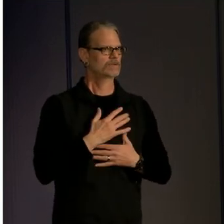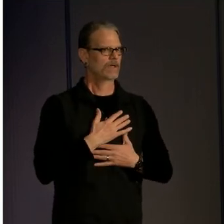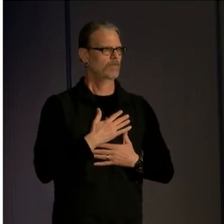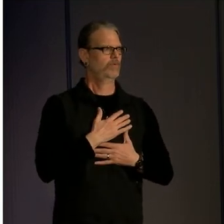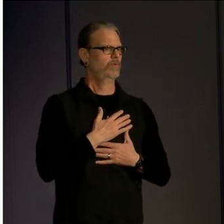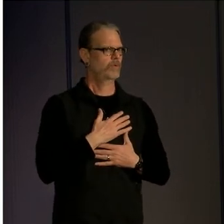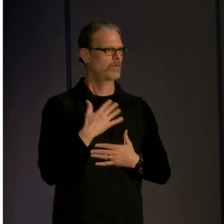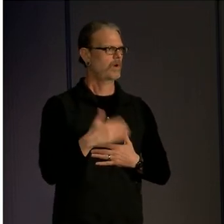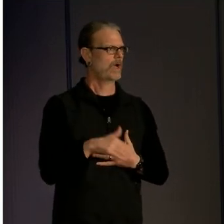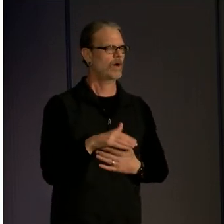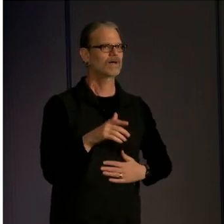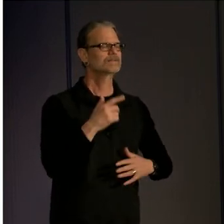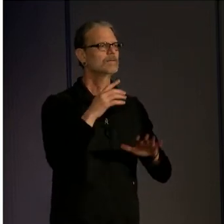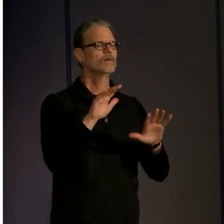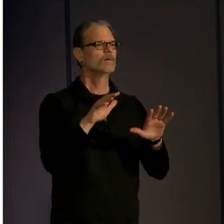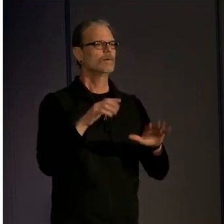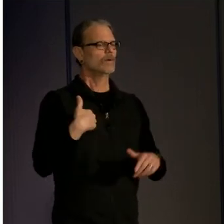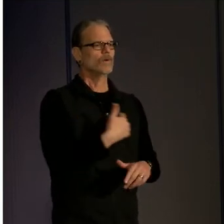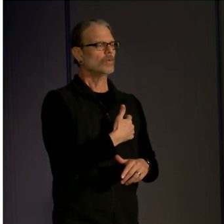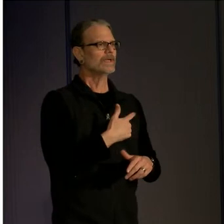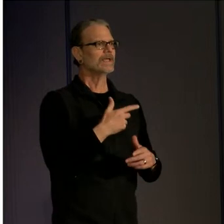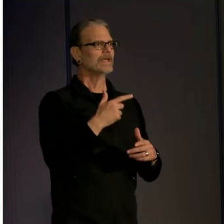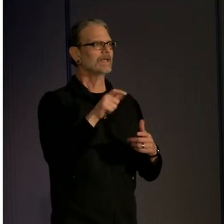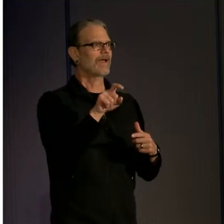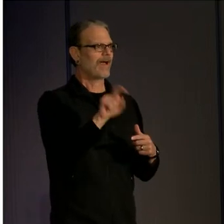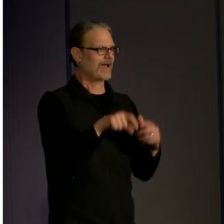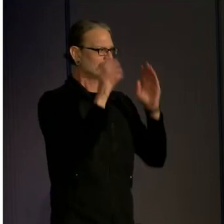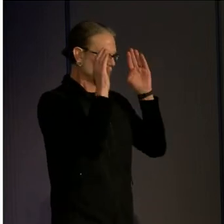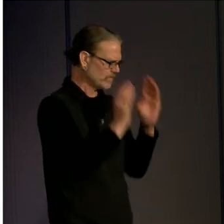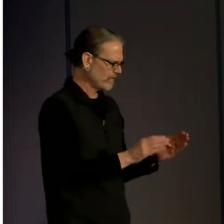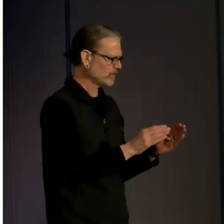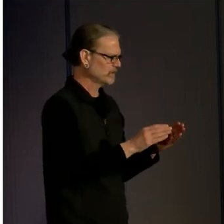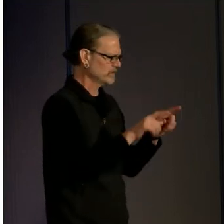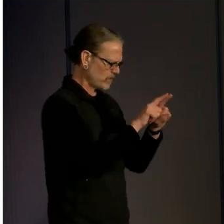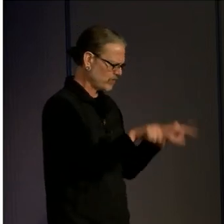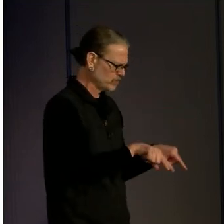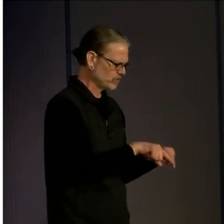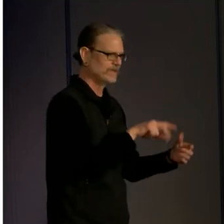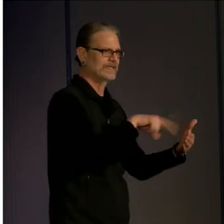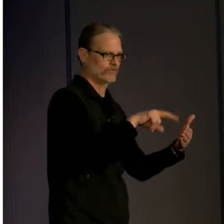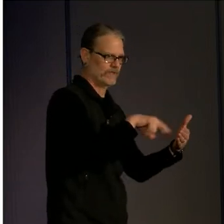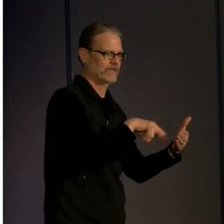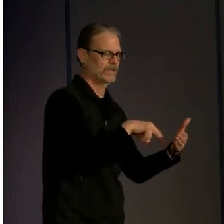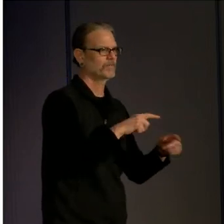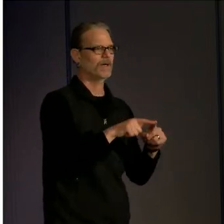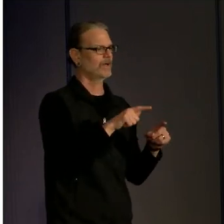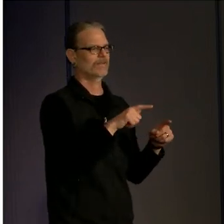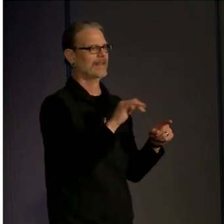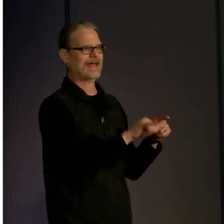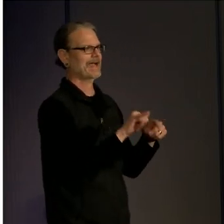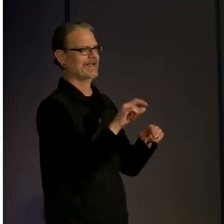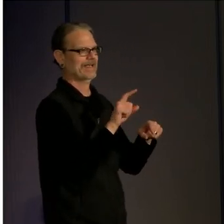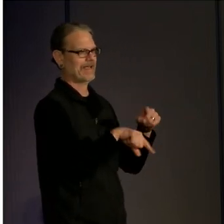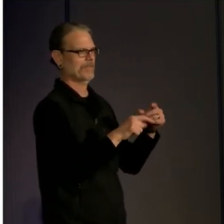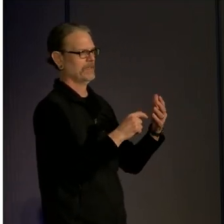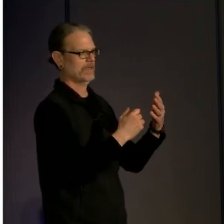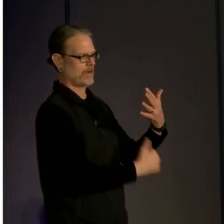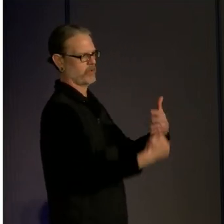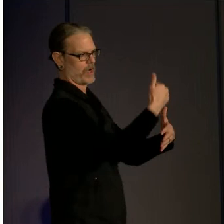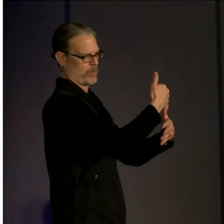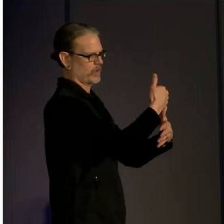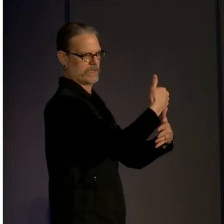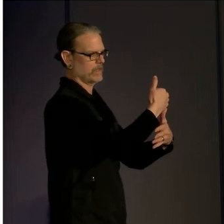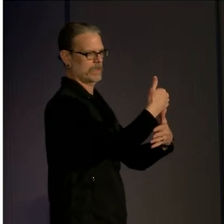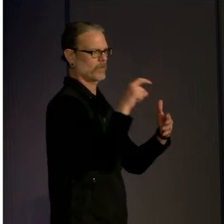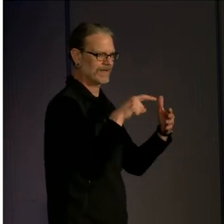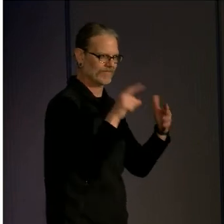said, we can't focus. I mean, we have to focus on screen readers and keyboard, but we can't make that our priority. We have to otherwise